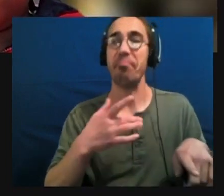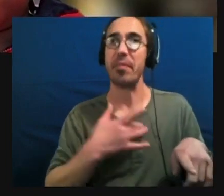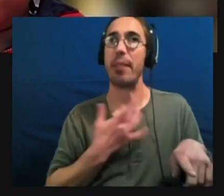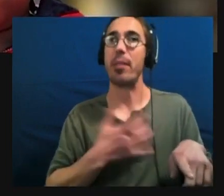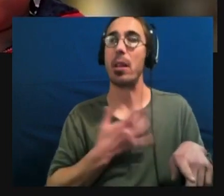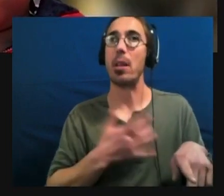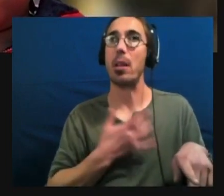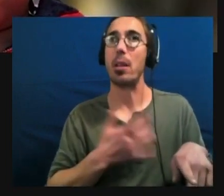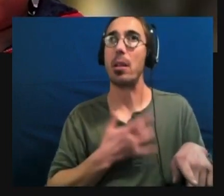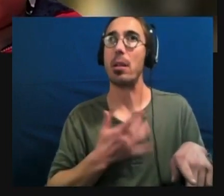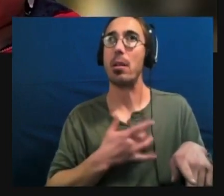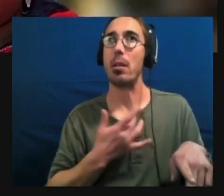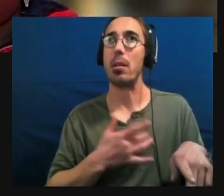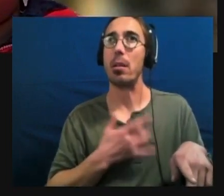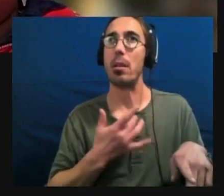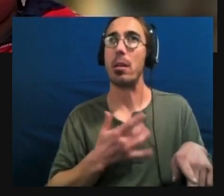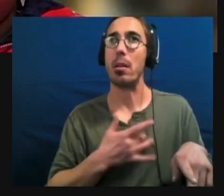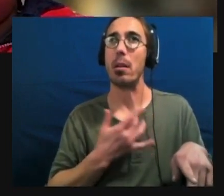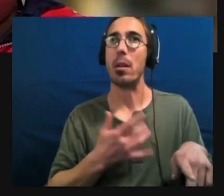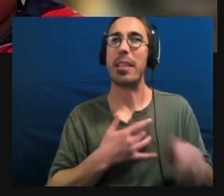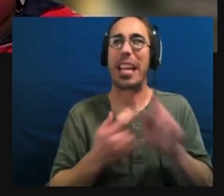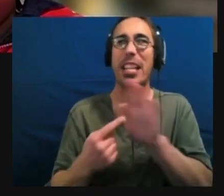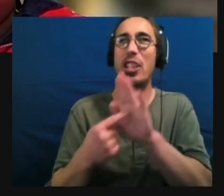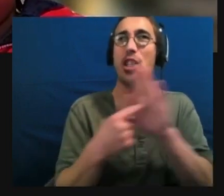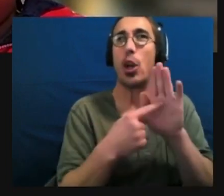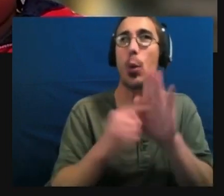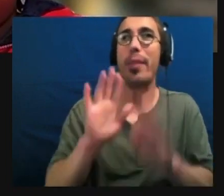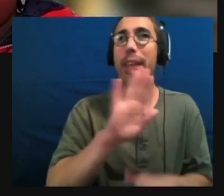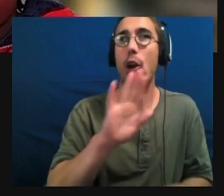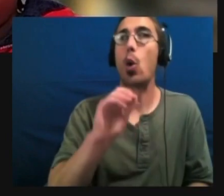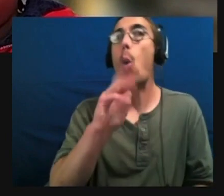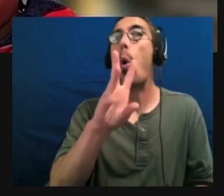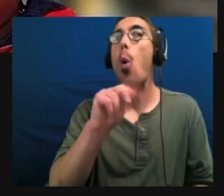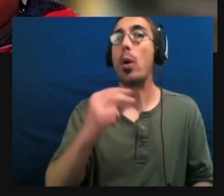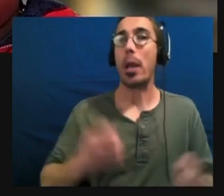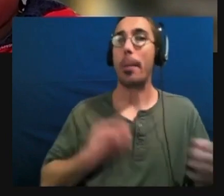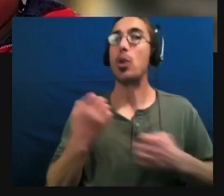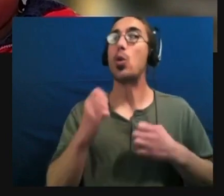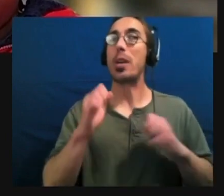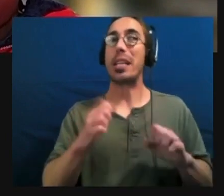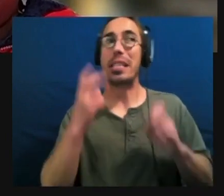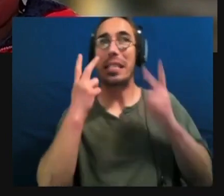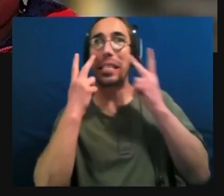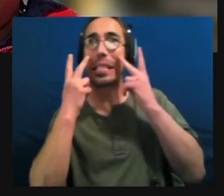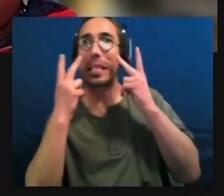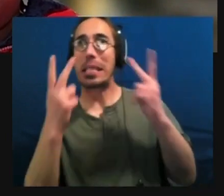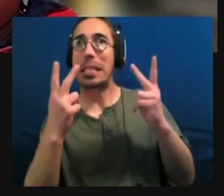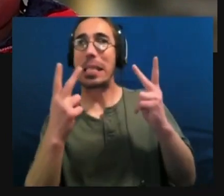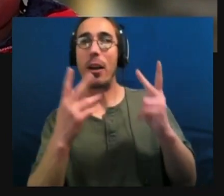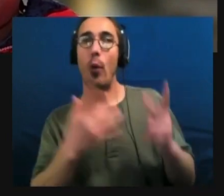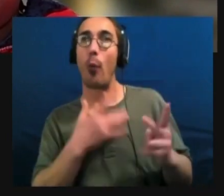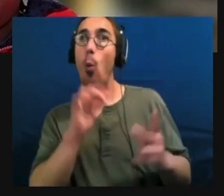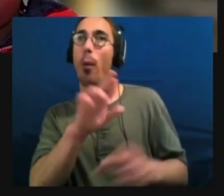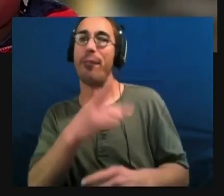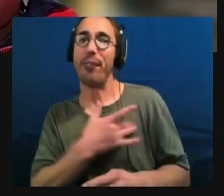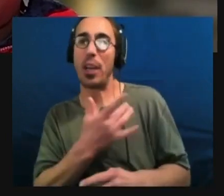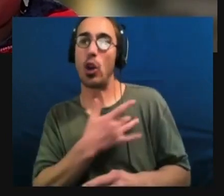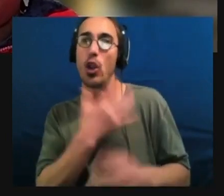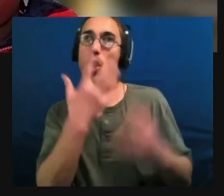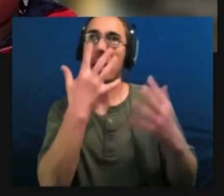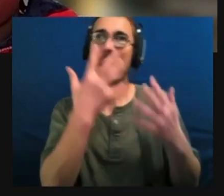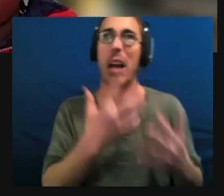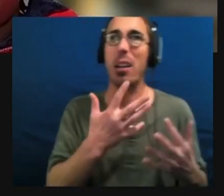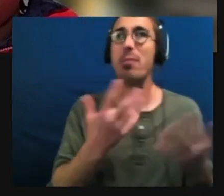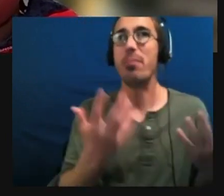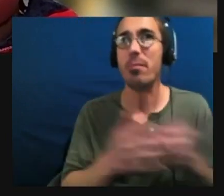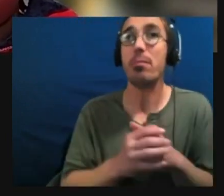they wear their emotions on their sleeves. You could feel their sadness. So that's something